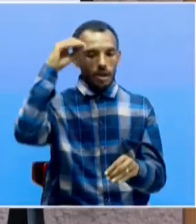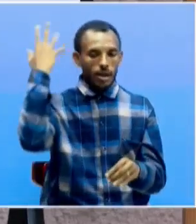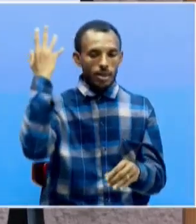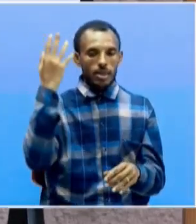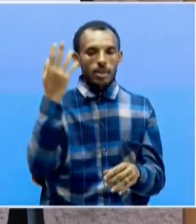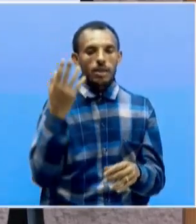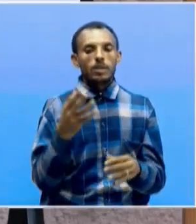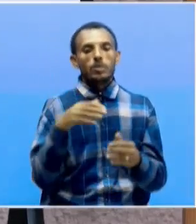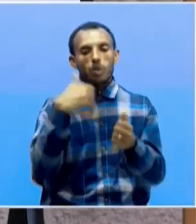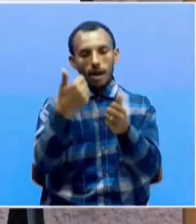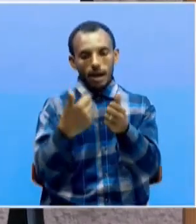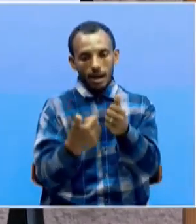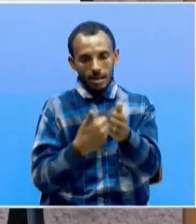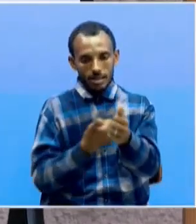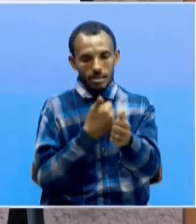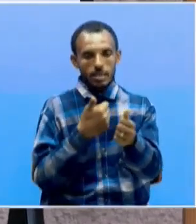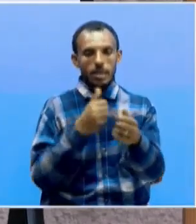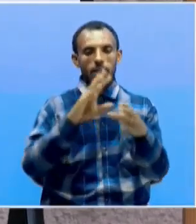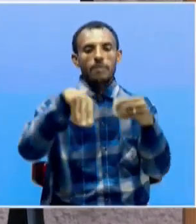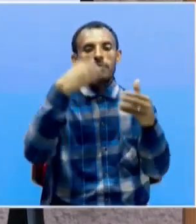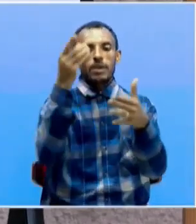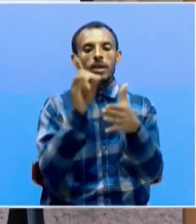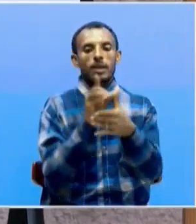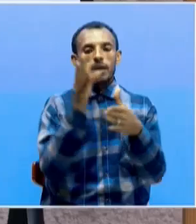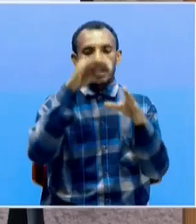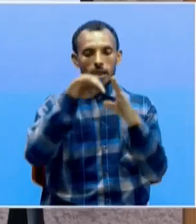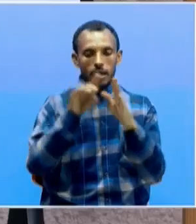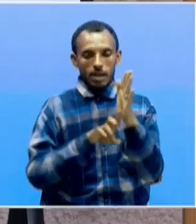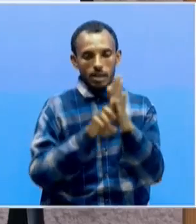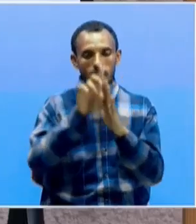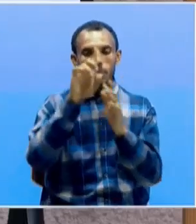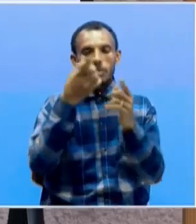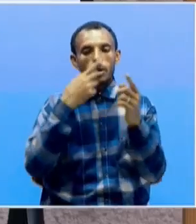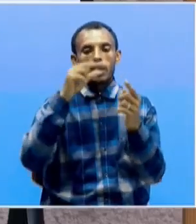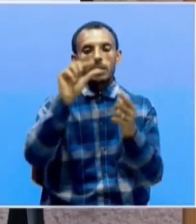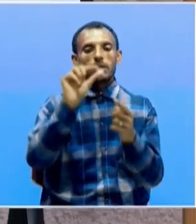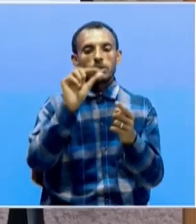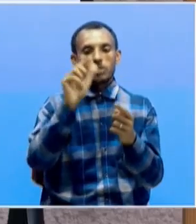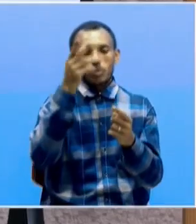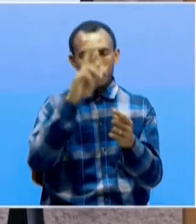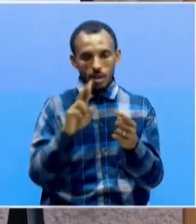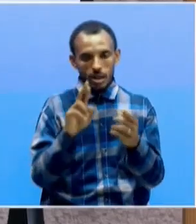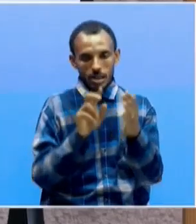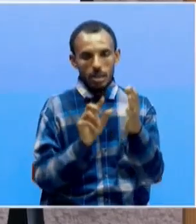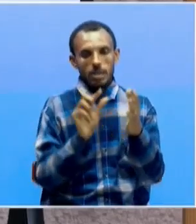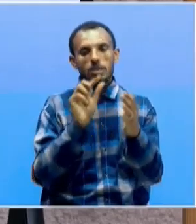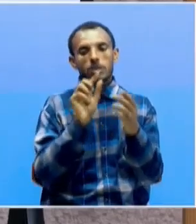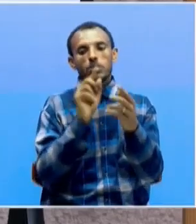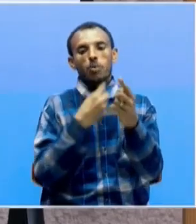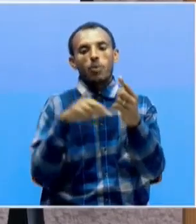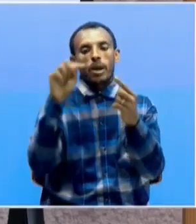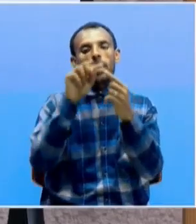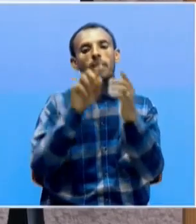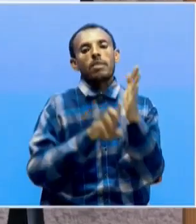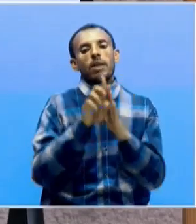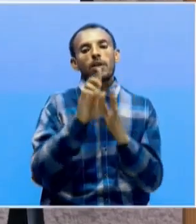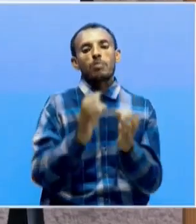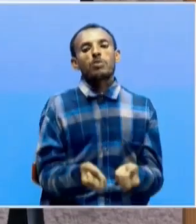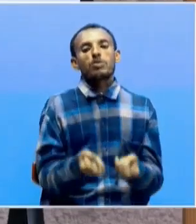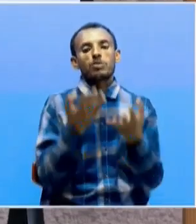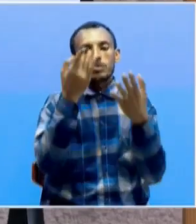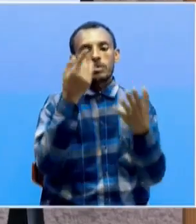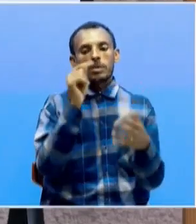to arrange the given data set in ascending or descending order. Most of the time, I prefer